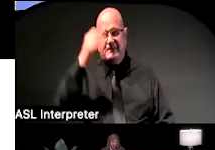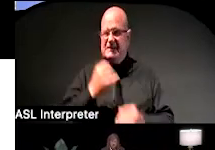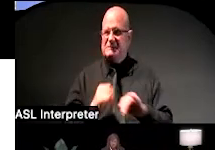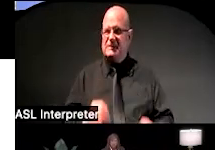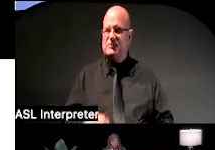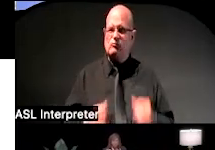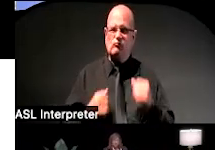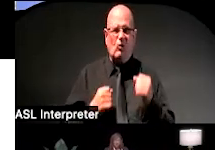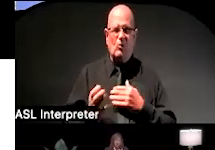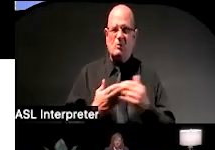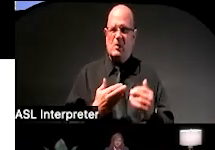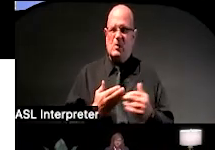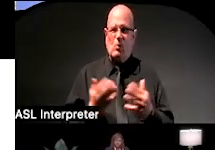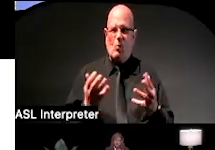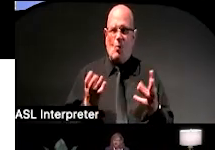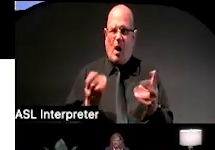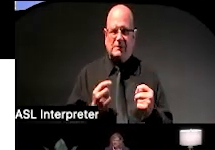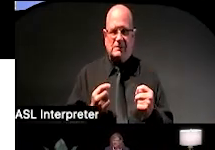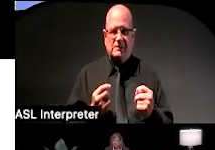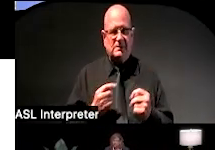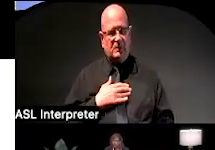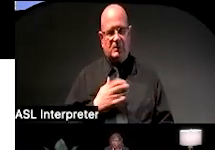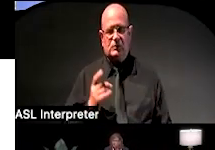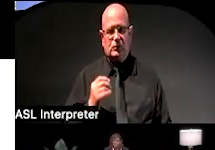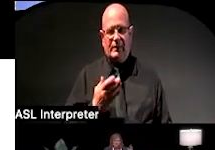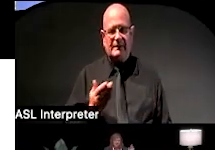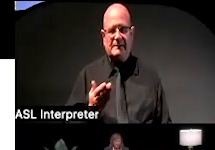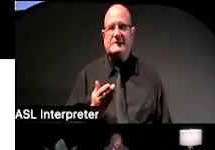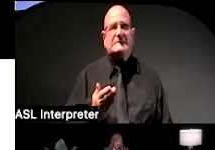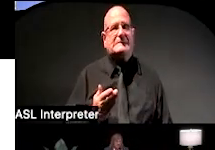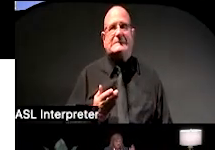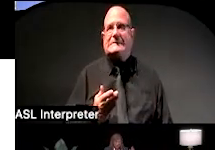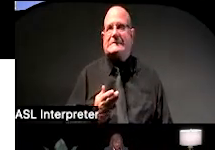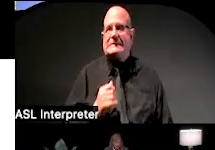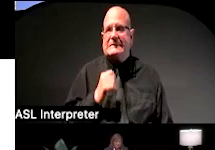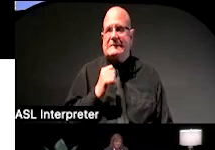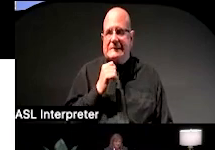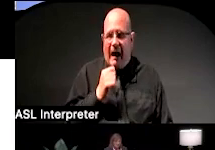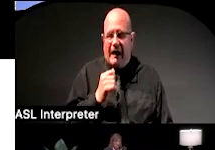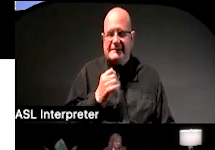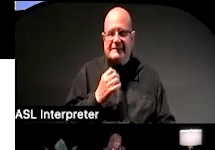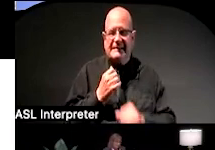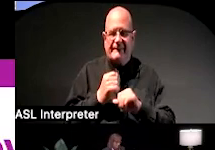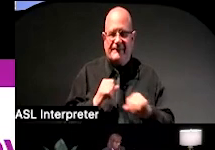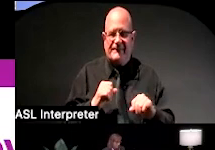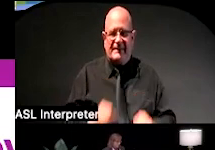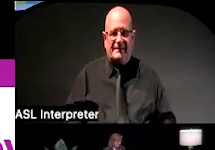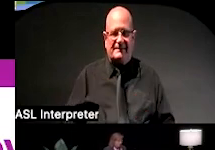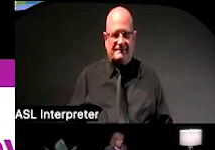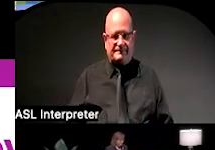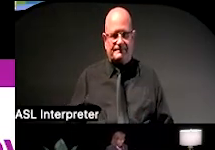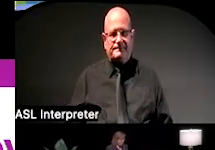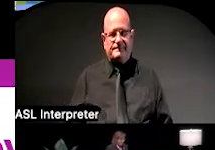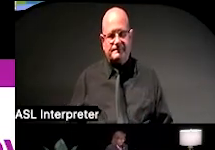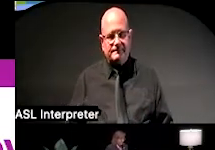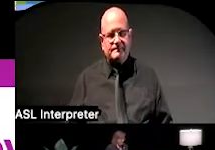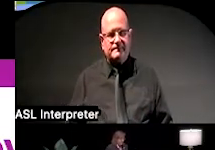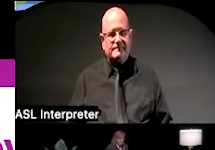strong that people are willing to do things that are just not safe.